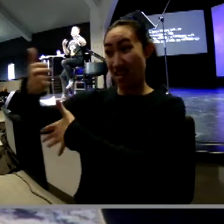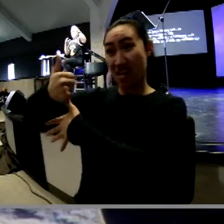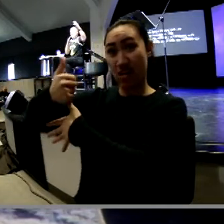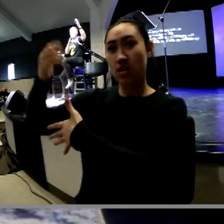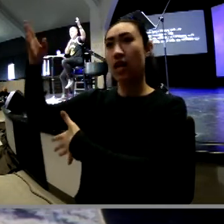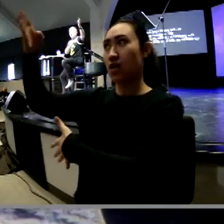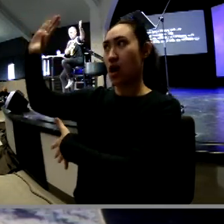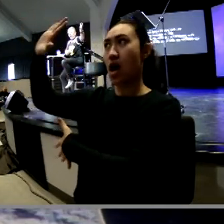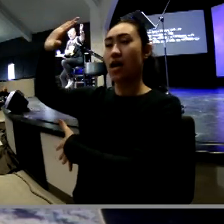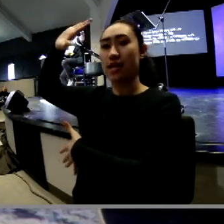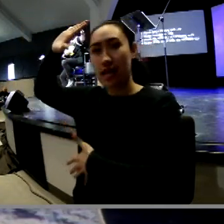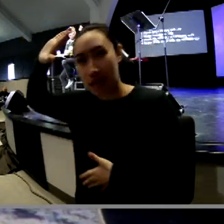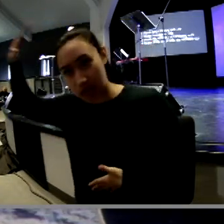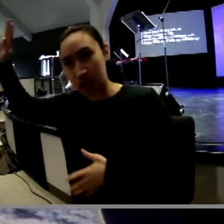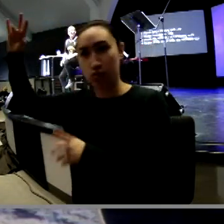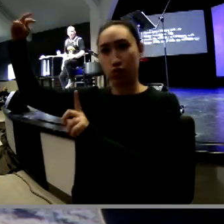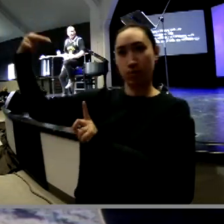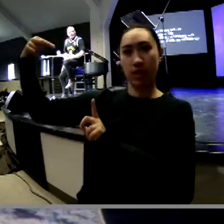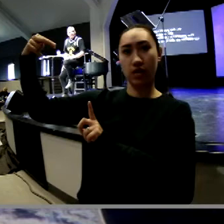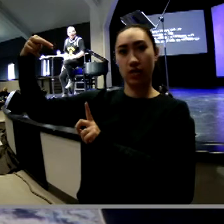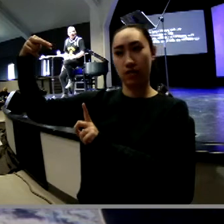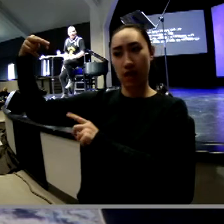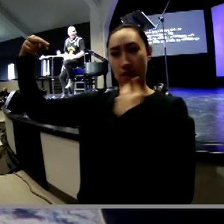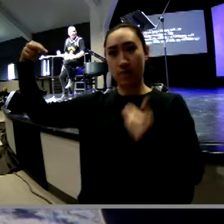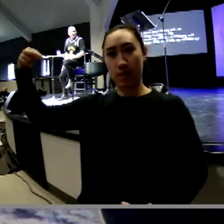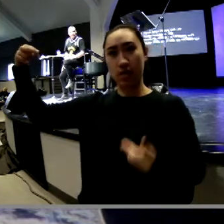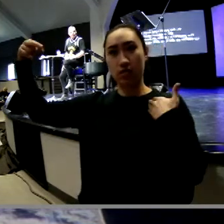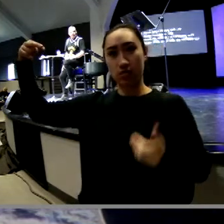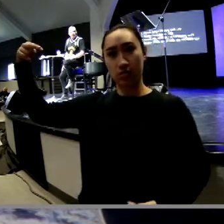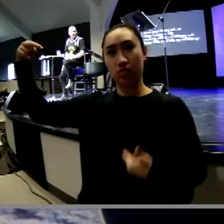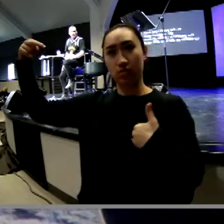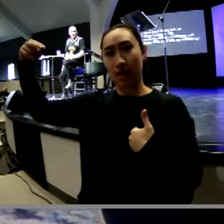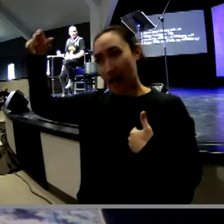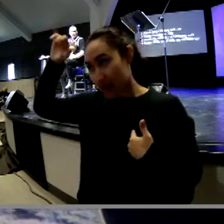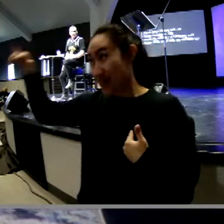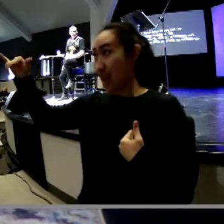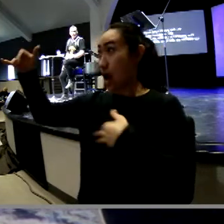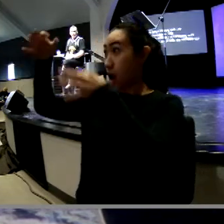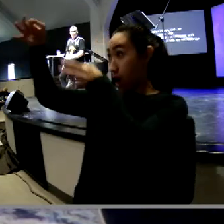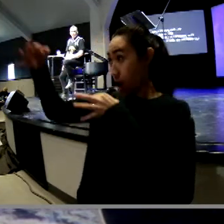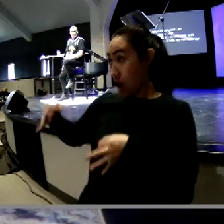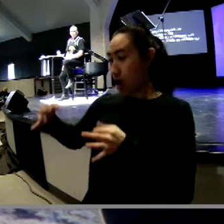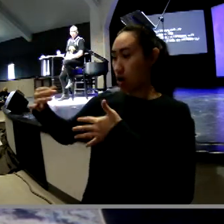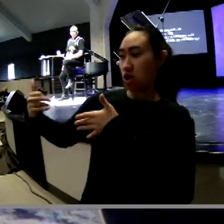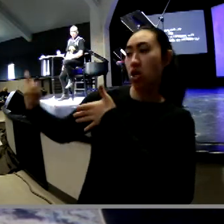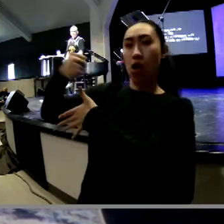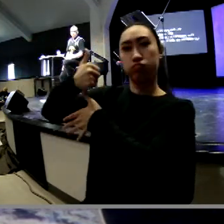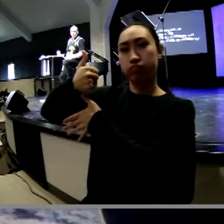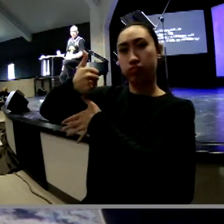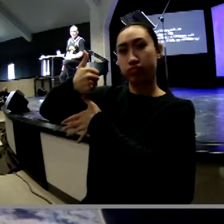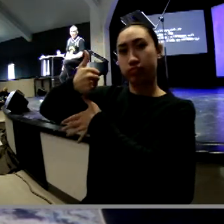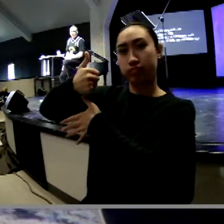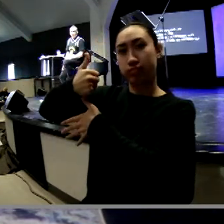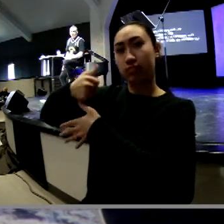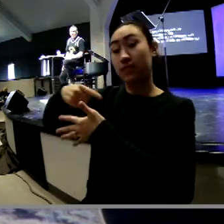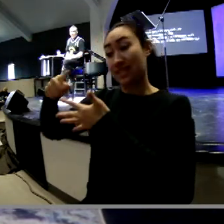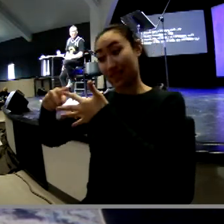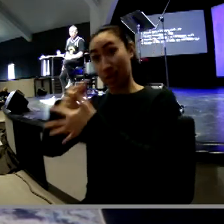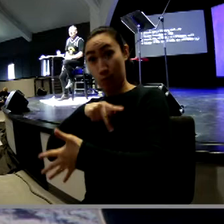let's let him be the light. And the question I have for you is, what are your soil types in your